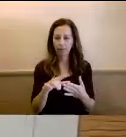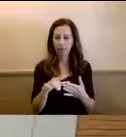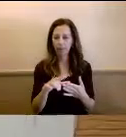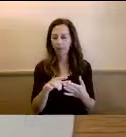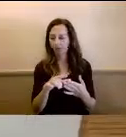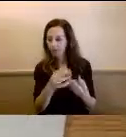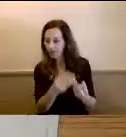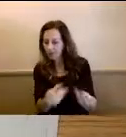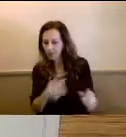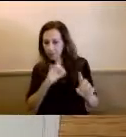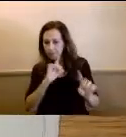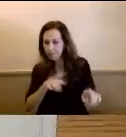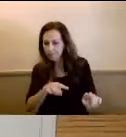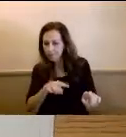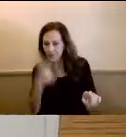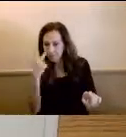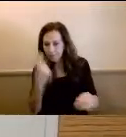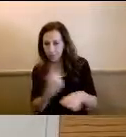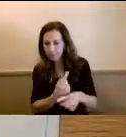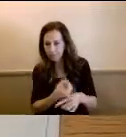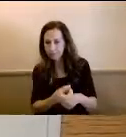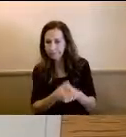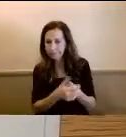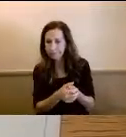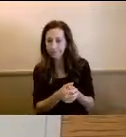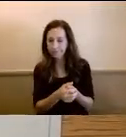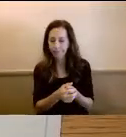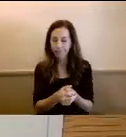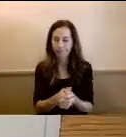the problem and see if your answer is correct.